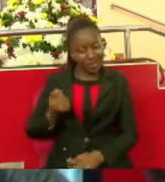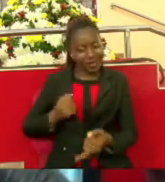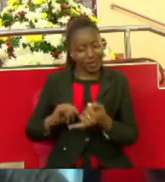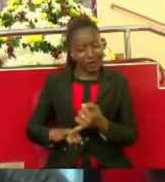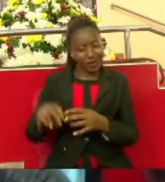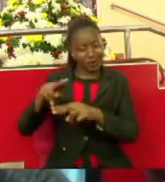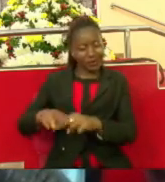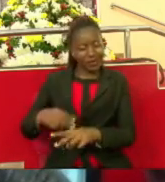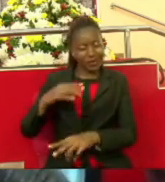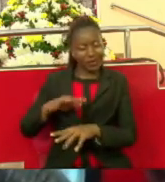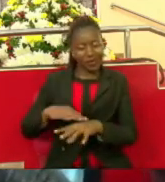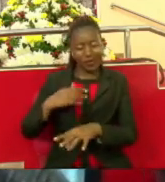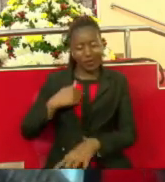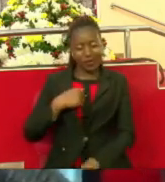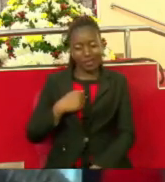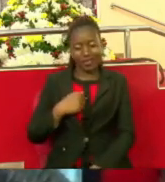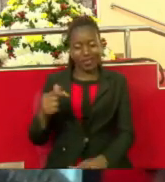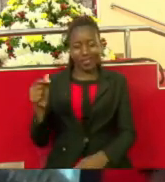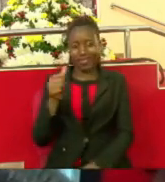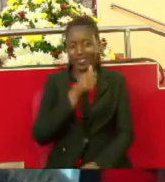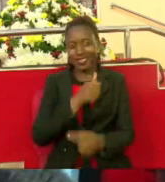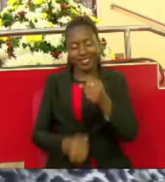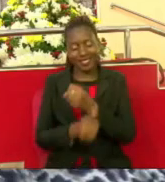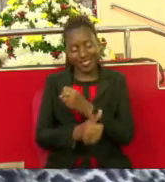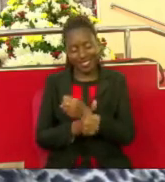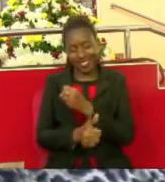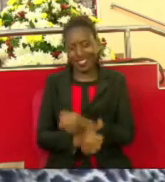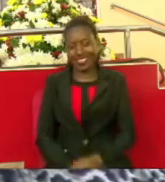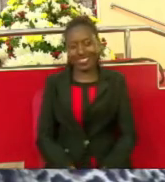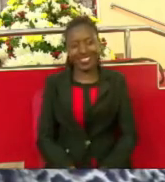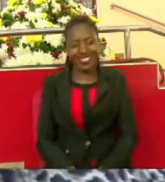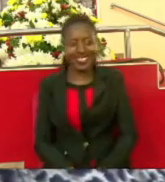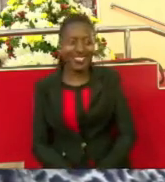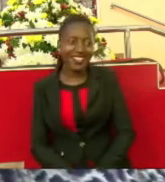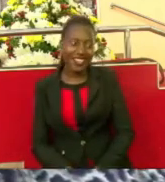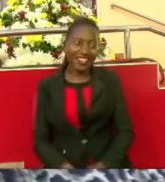let's provide an environment for our children to grow in Christ.